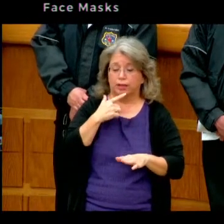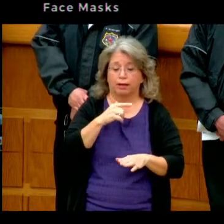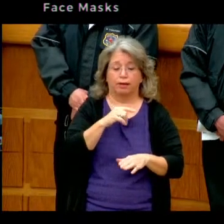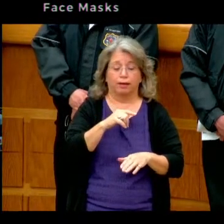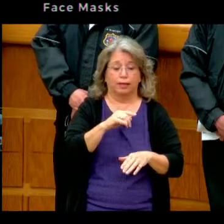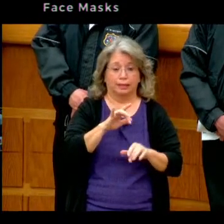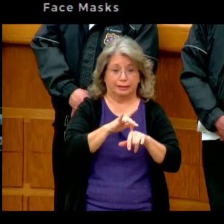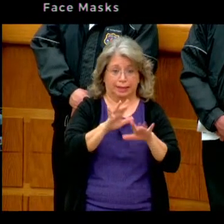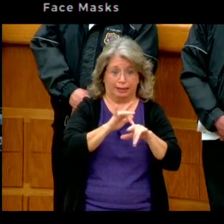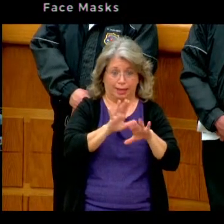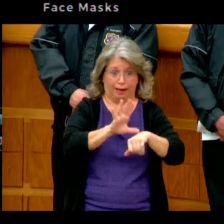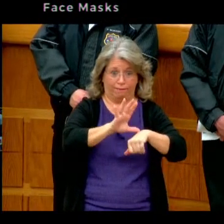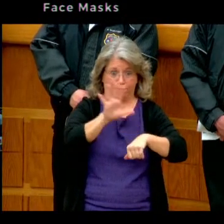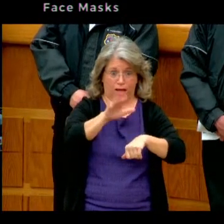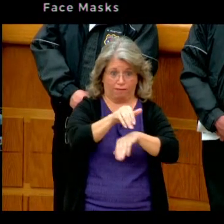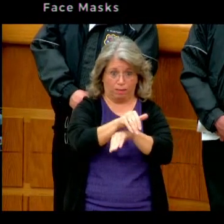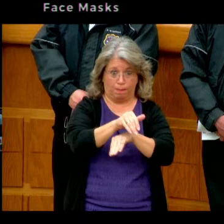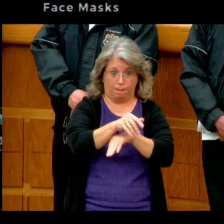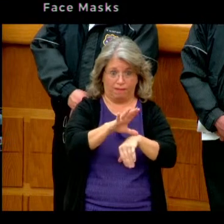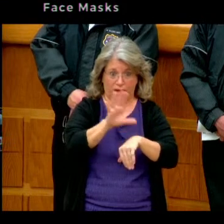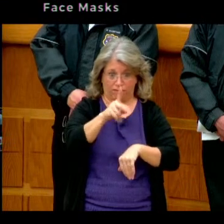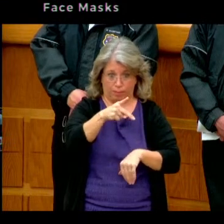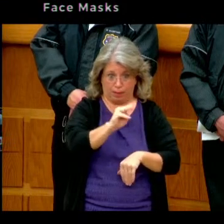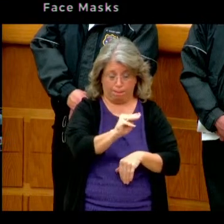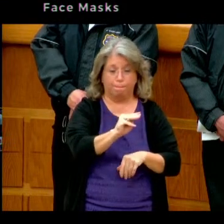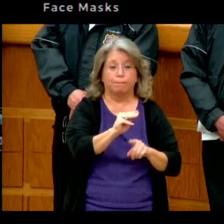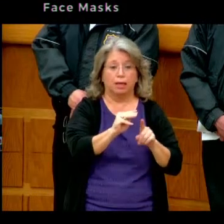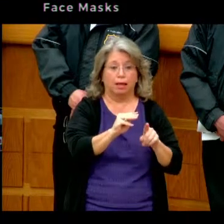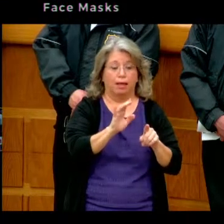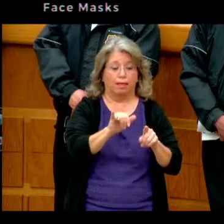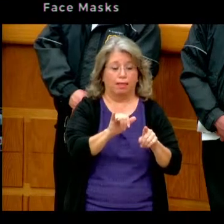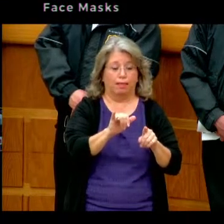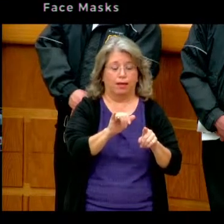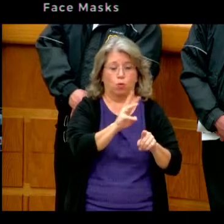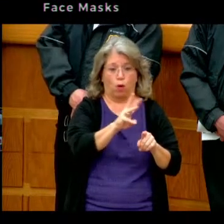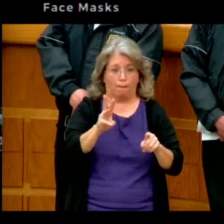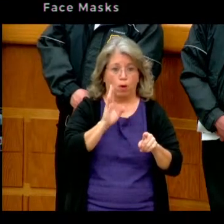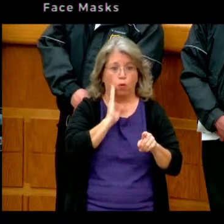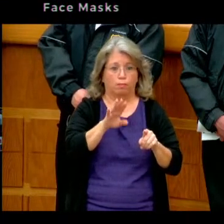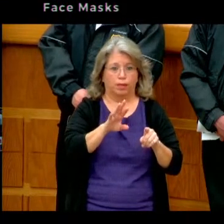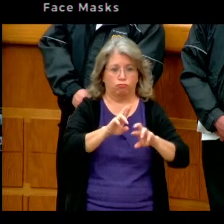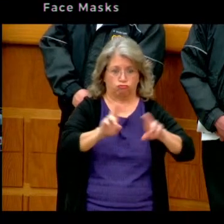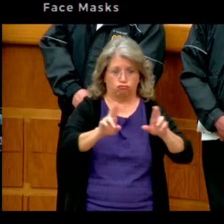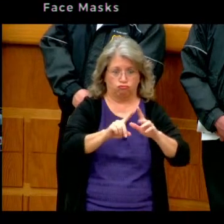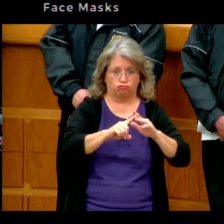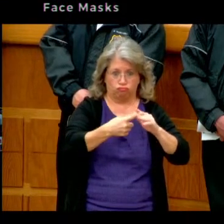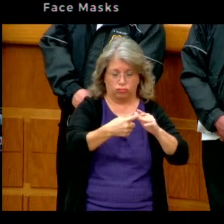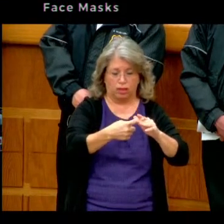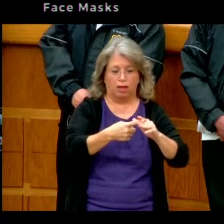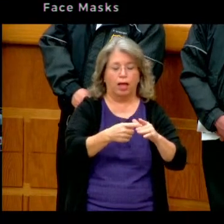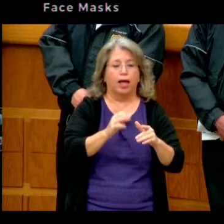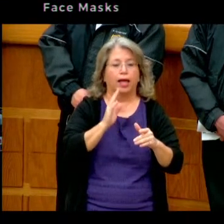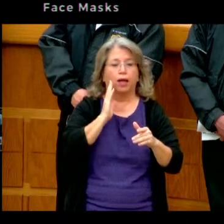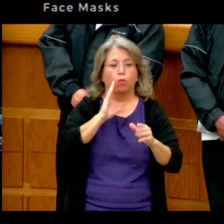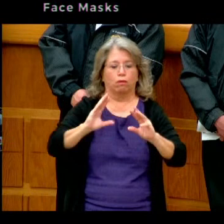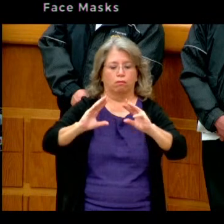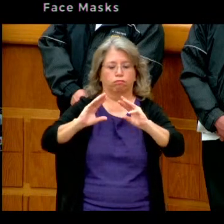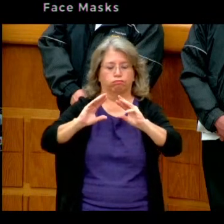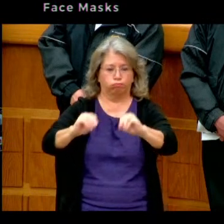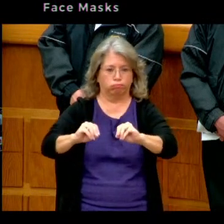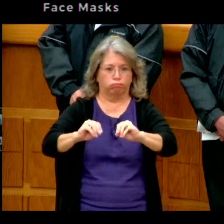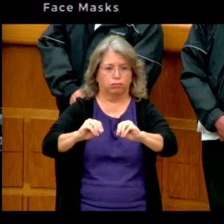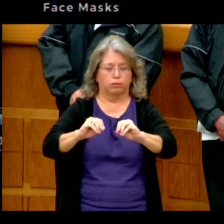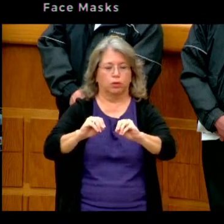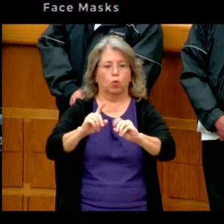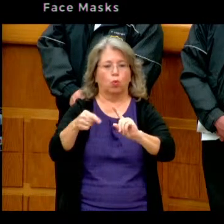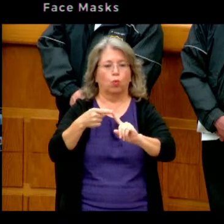can register those first half of the doses that will be given on Monday. And then it'll turn off as soon as they meet that